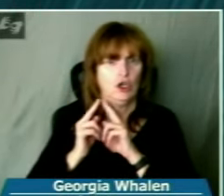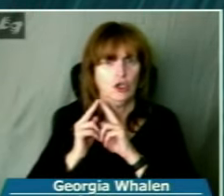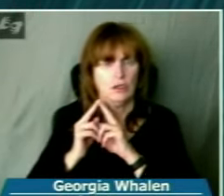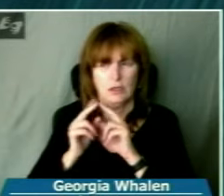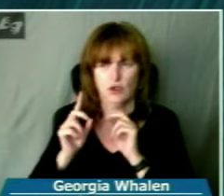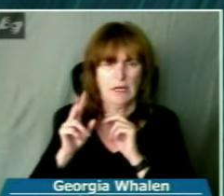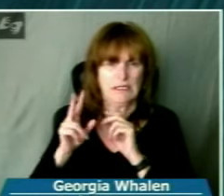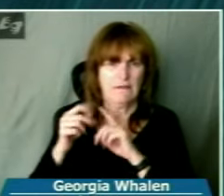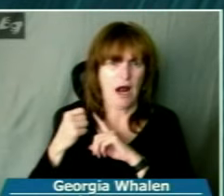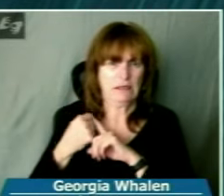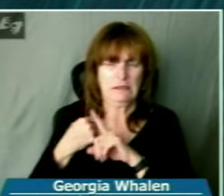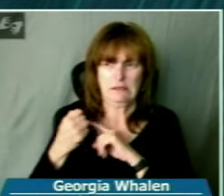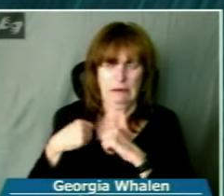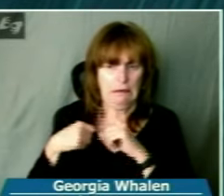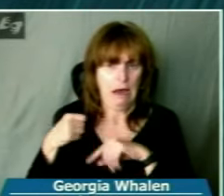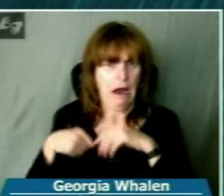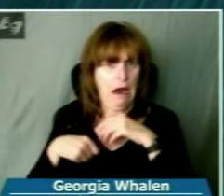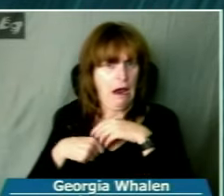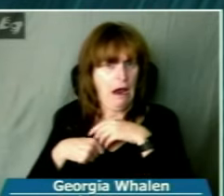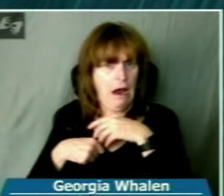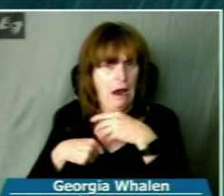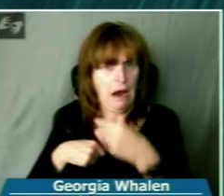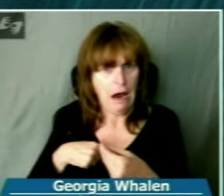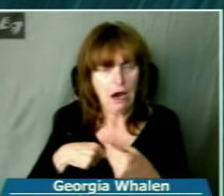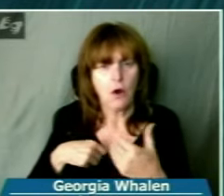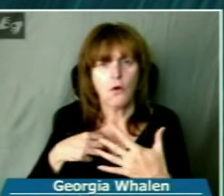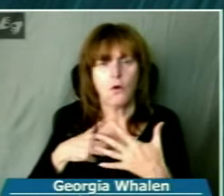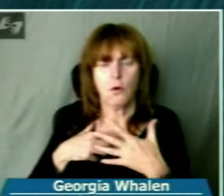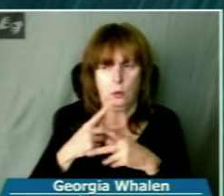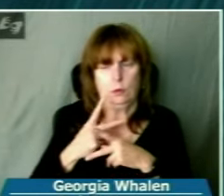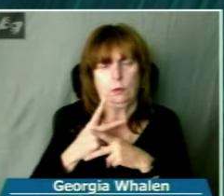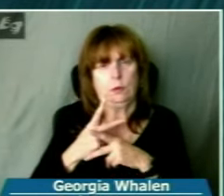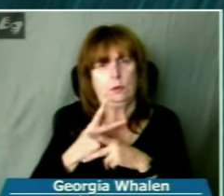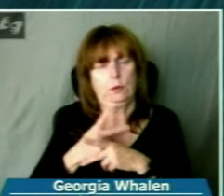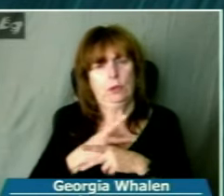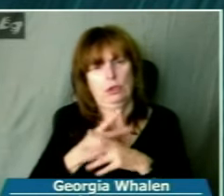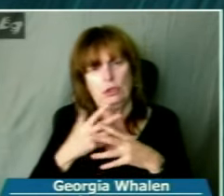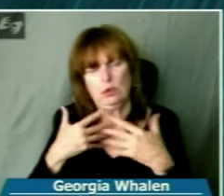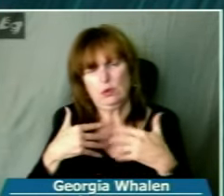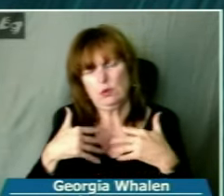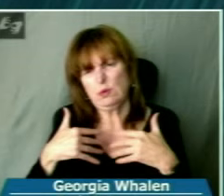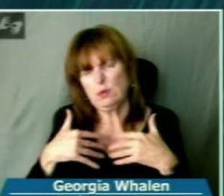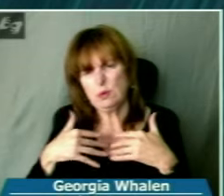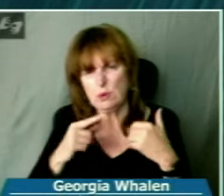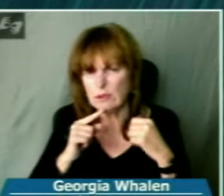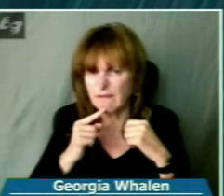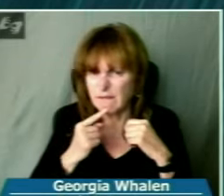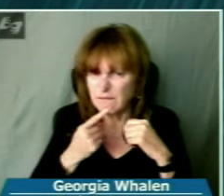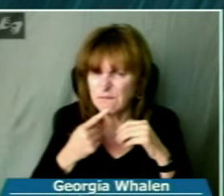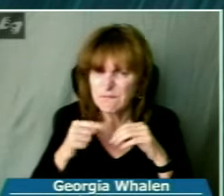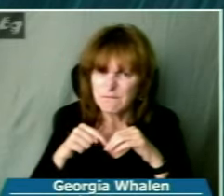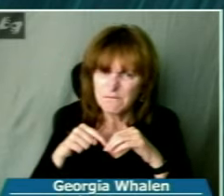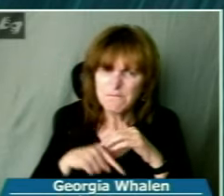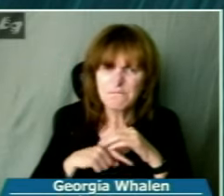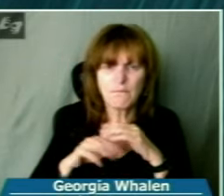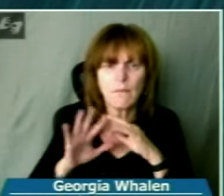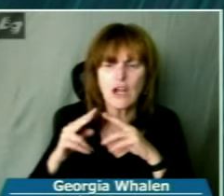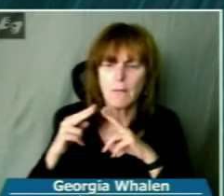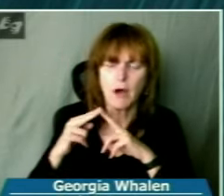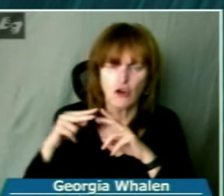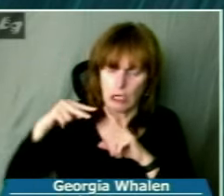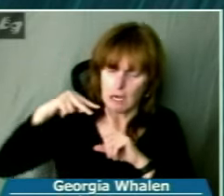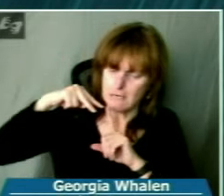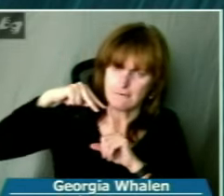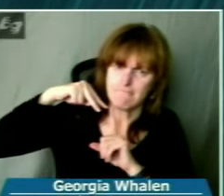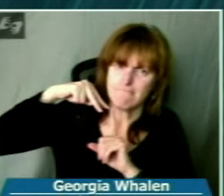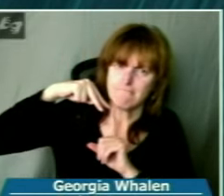situations. They're under a greater spotlight or a greater eye of their partners and are have